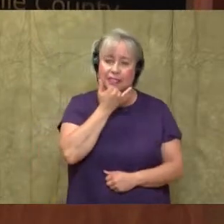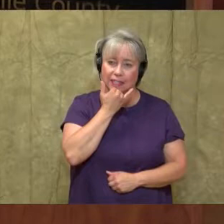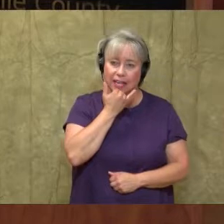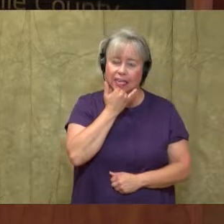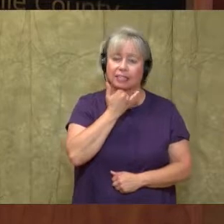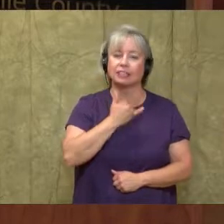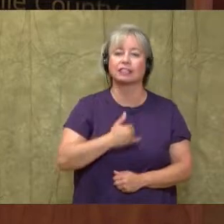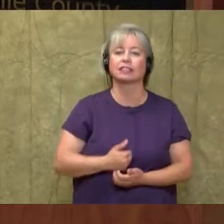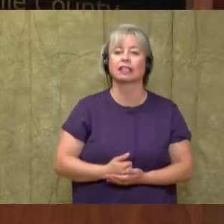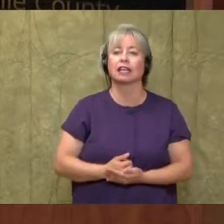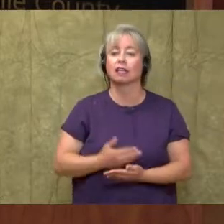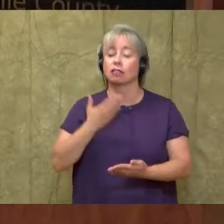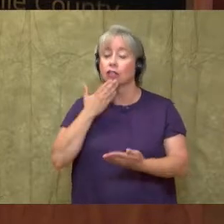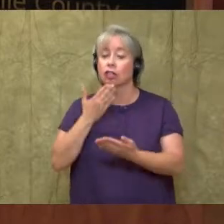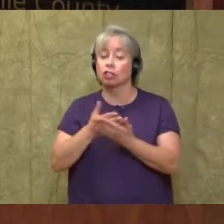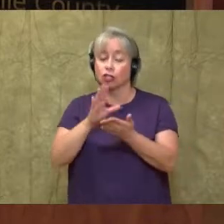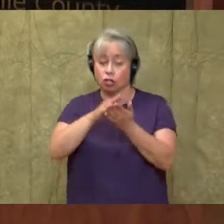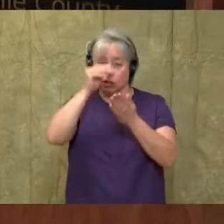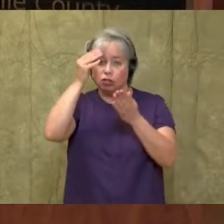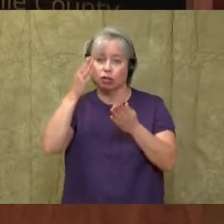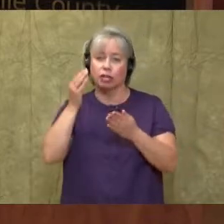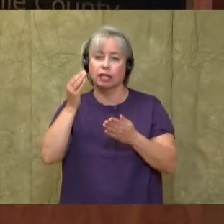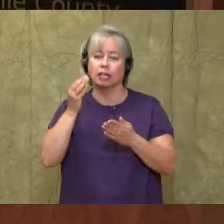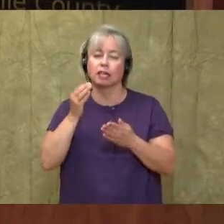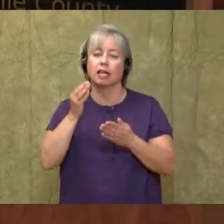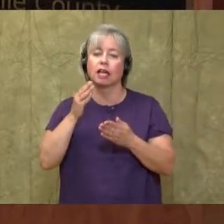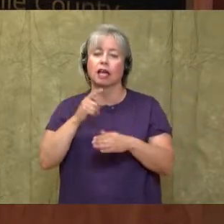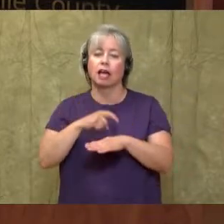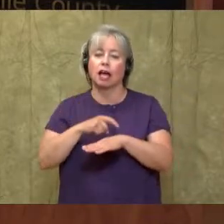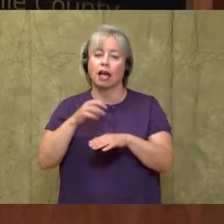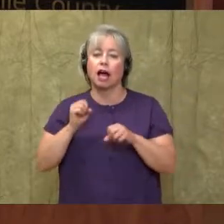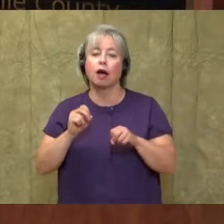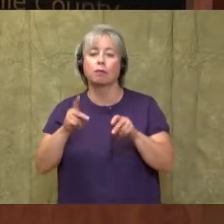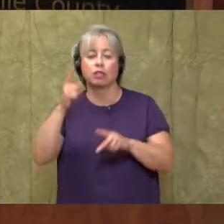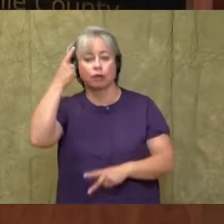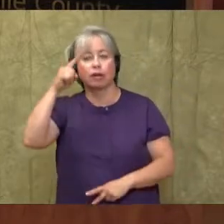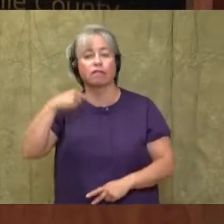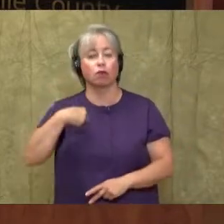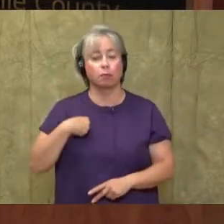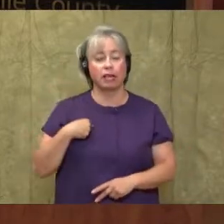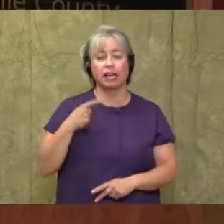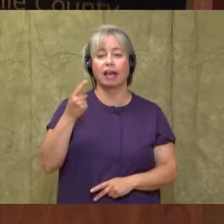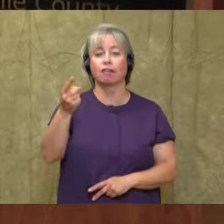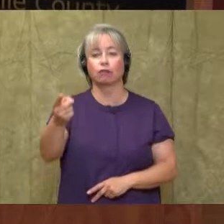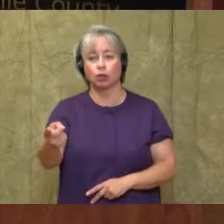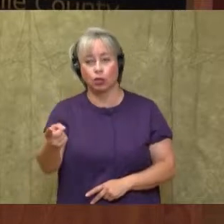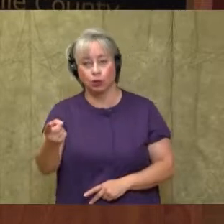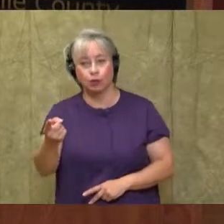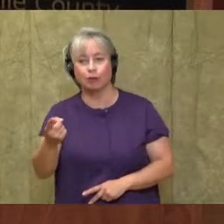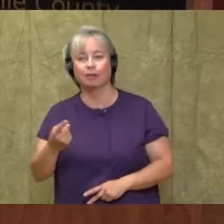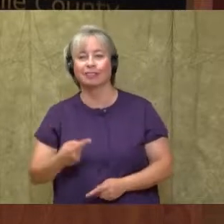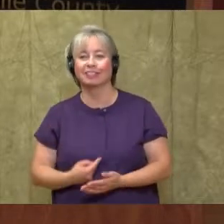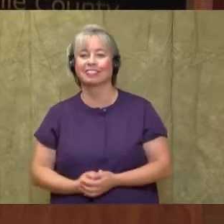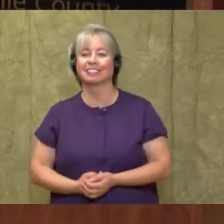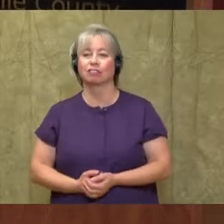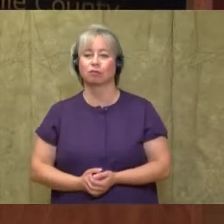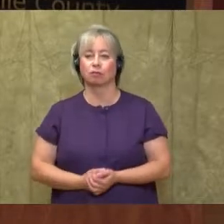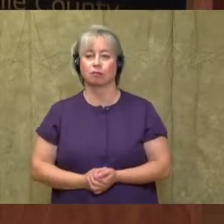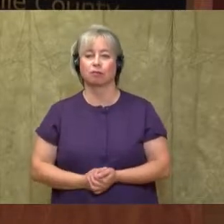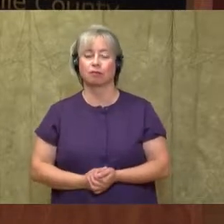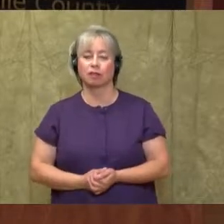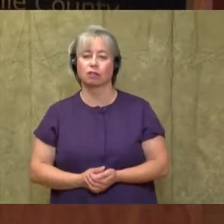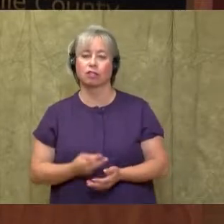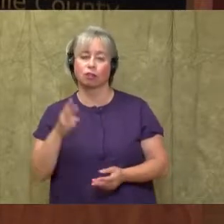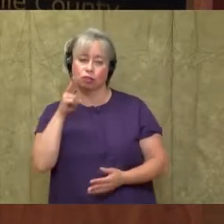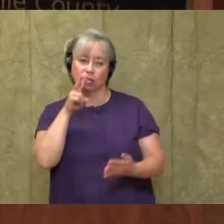learning opportunity for me and for you, that we're not perfect. So we want to go over our mistake anytime that we can catch it. So let's look